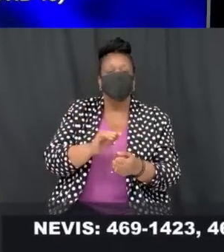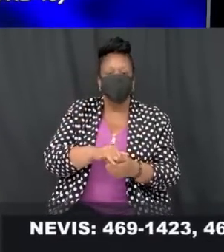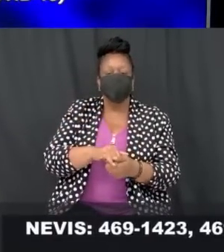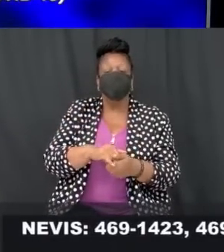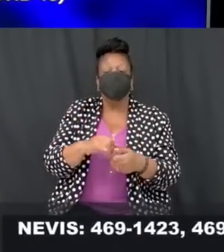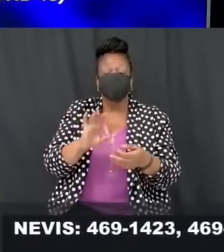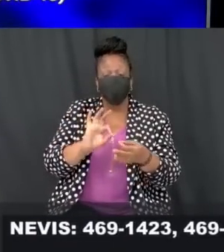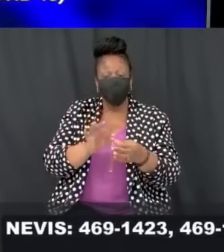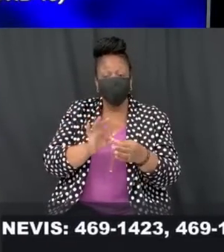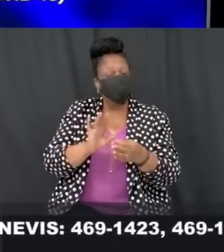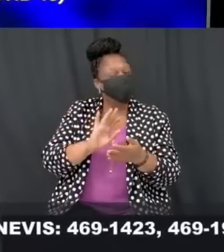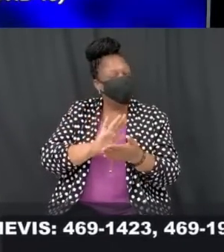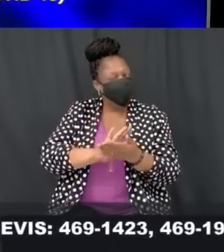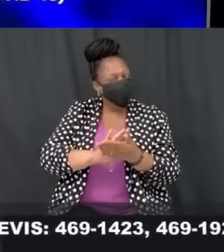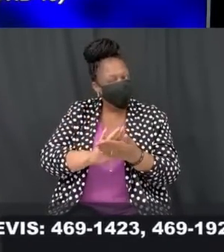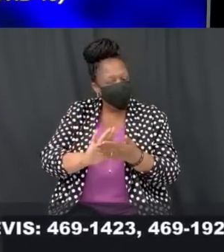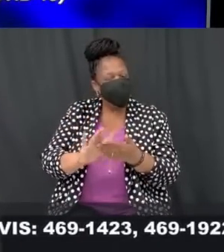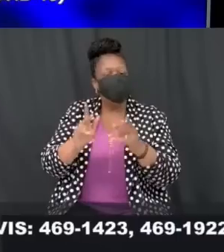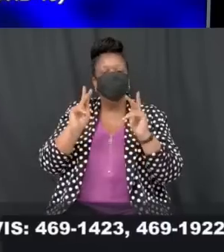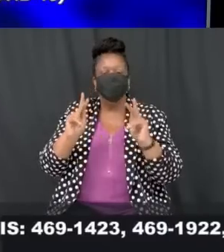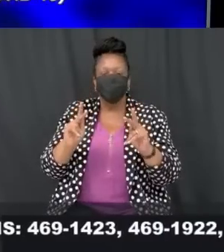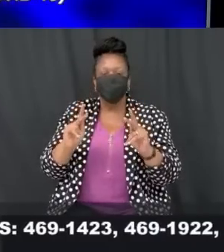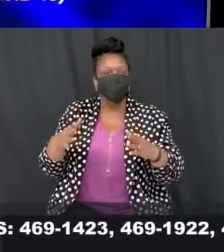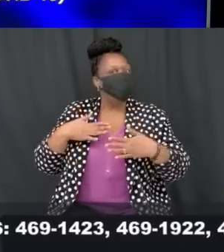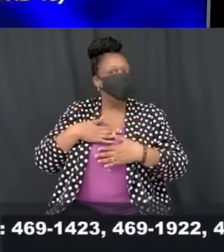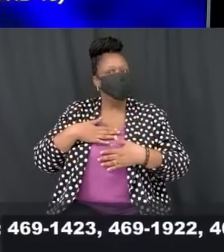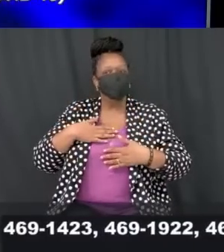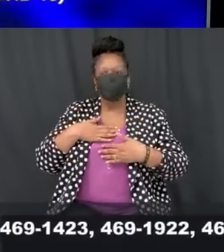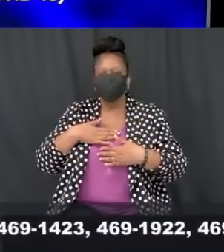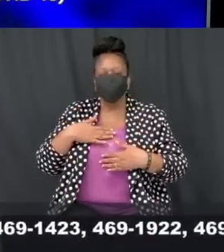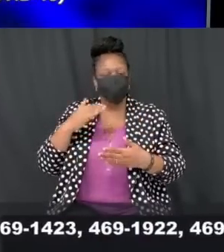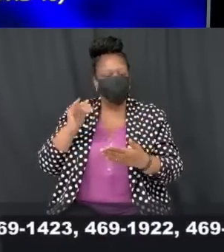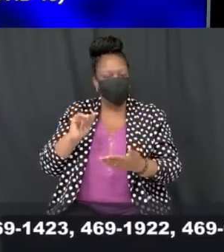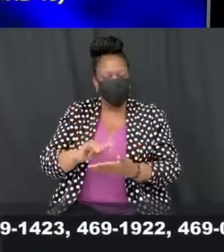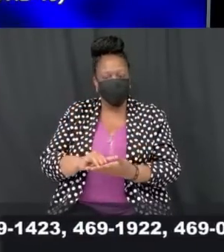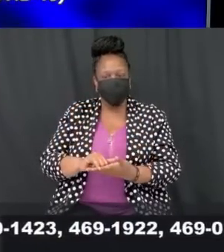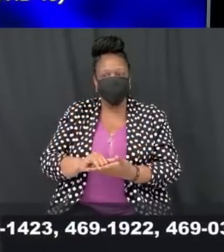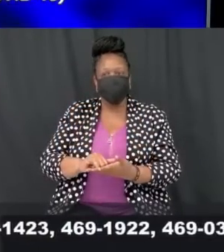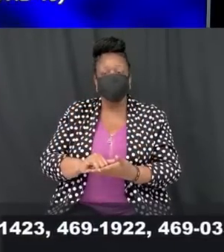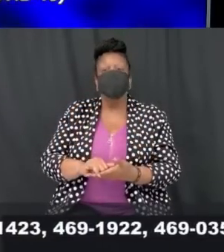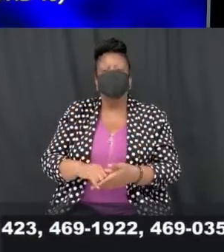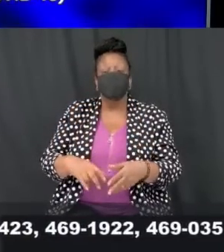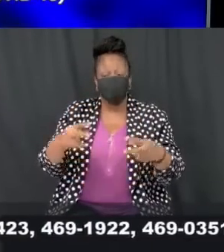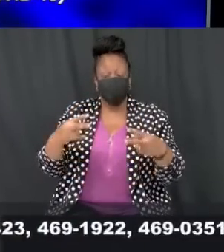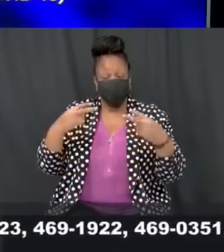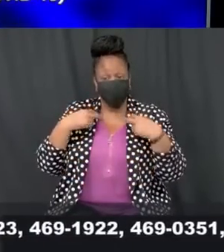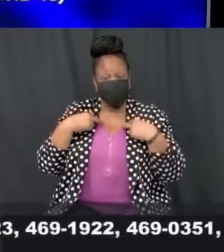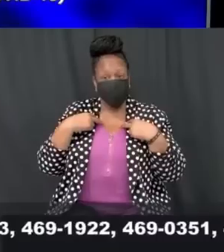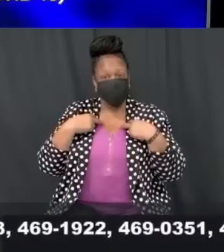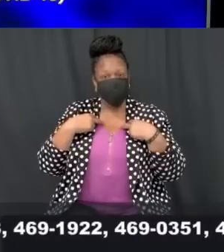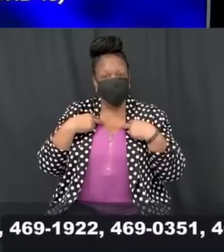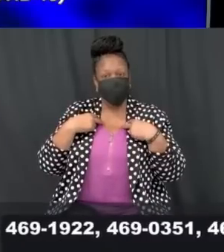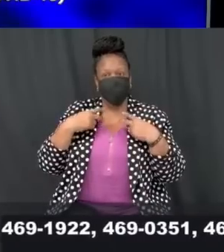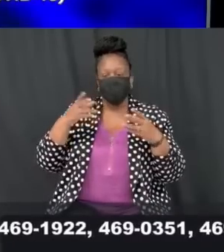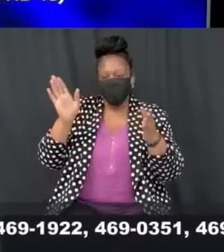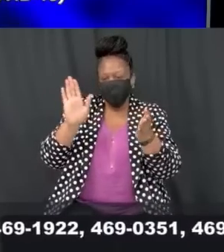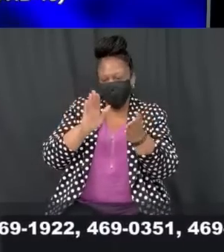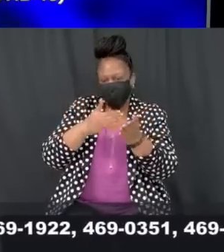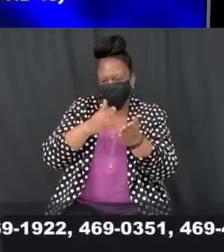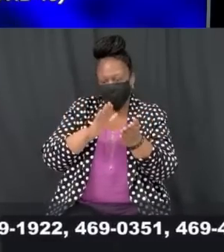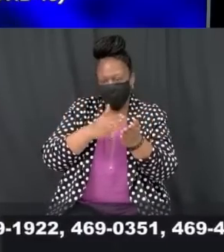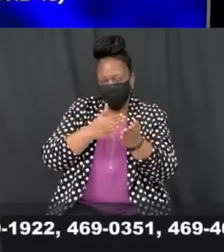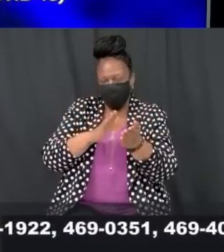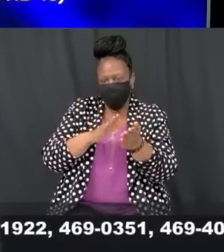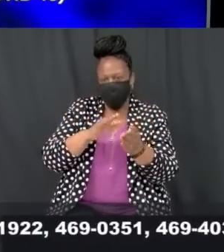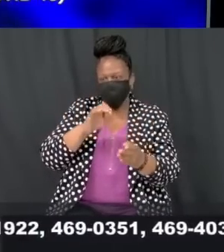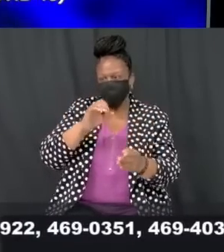a virtual platform. Our understanding is that there will be a Soca Monarch tent that would start on the 28th